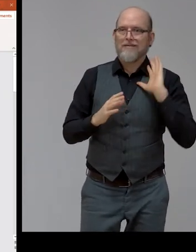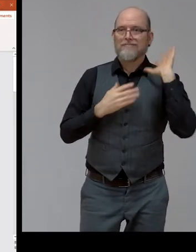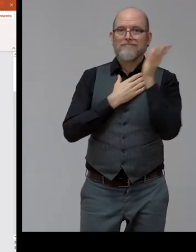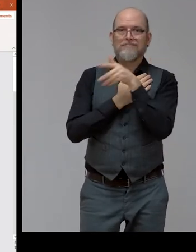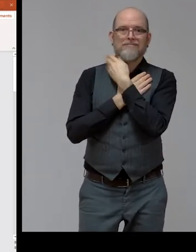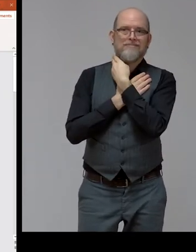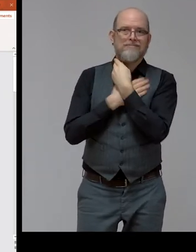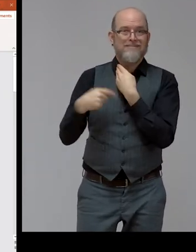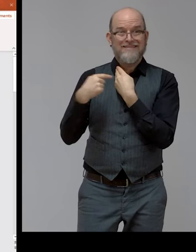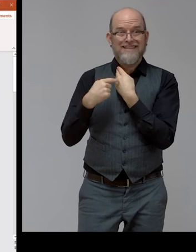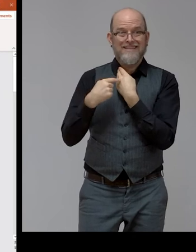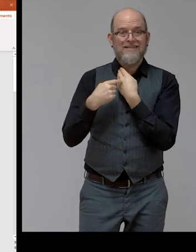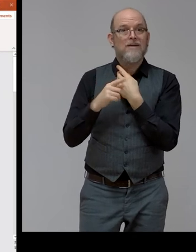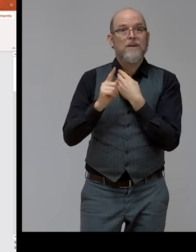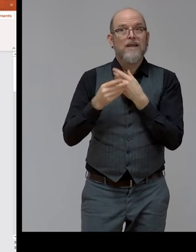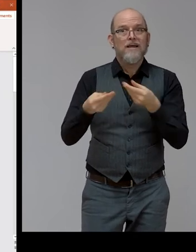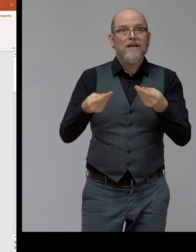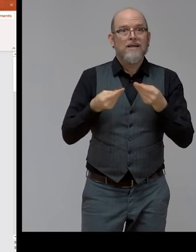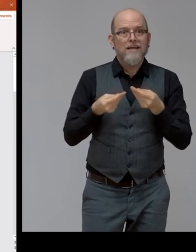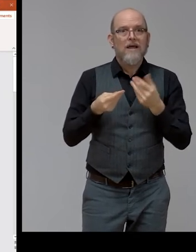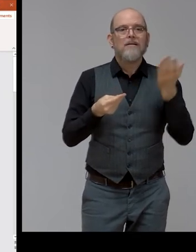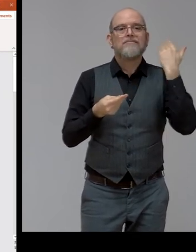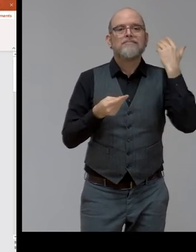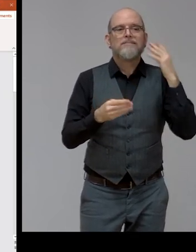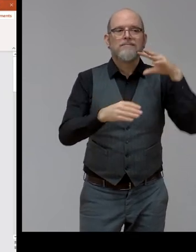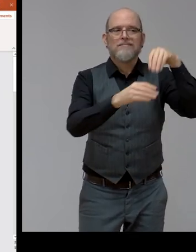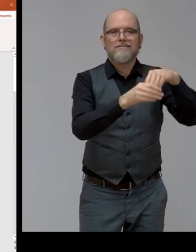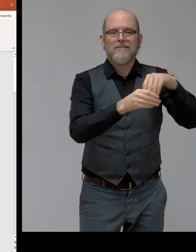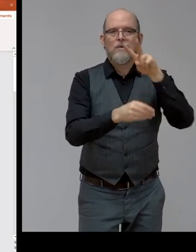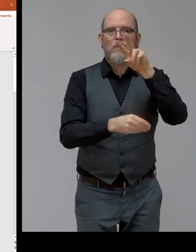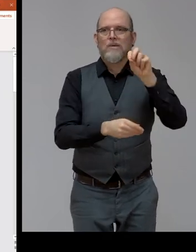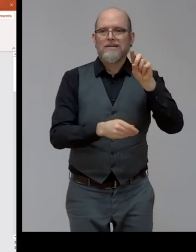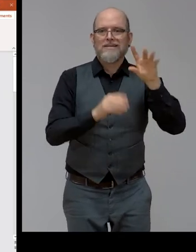this fantastic event, the most memorable event I've ever been to,